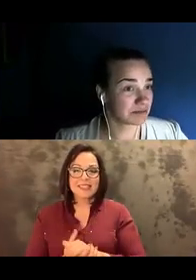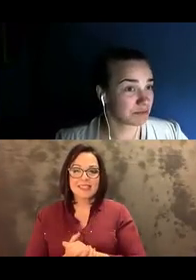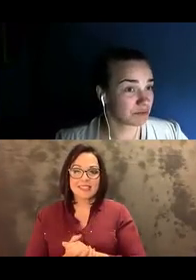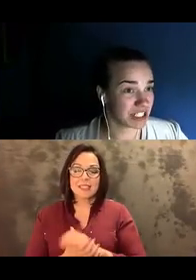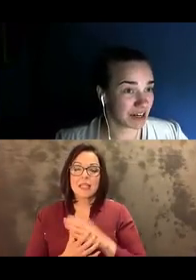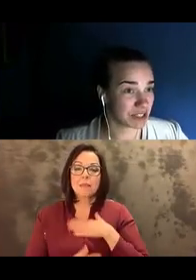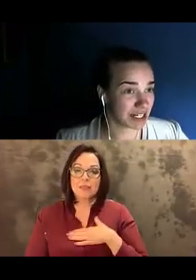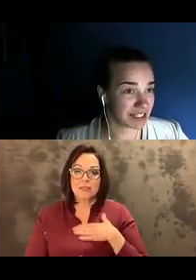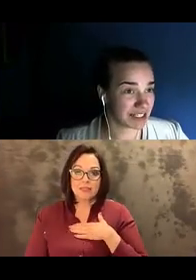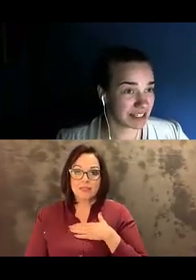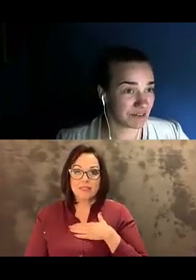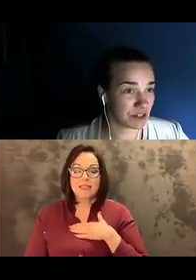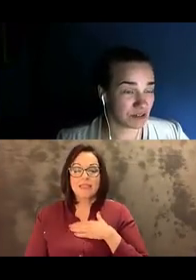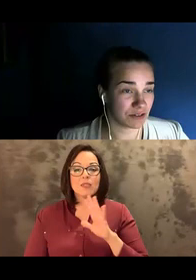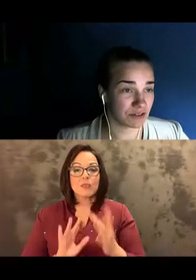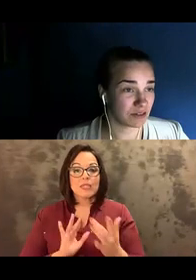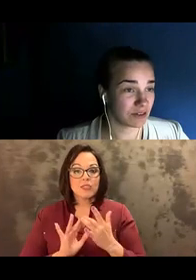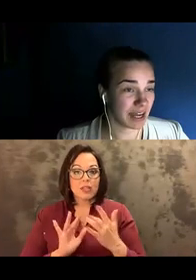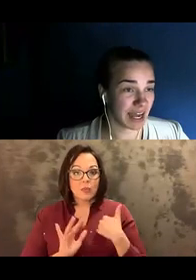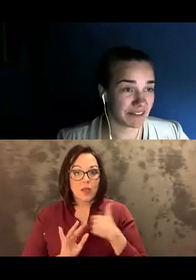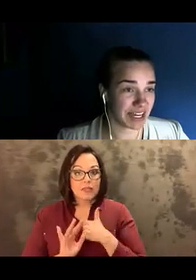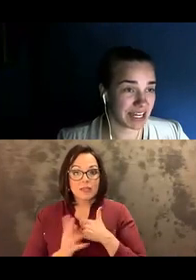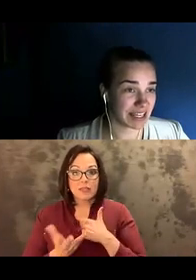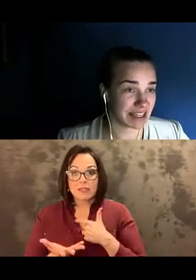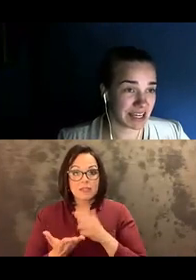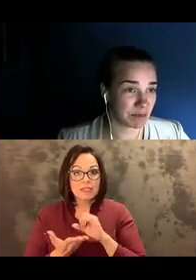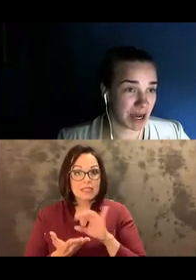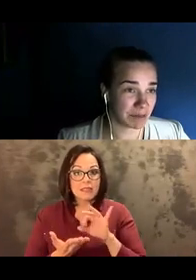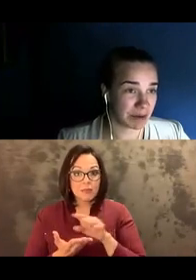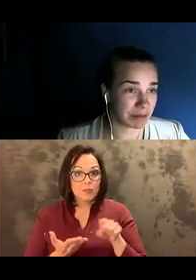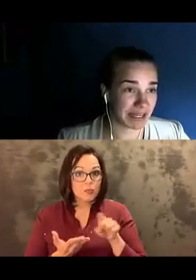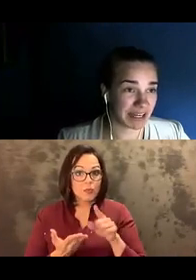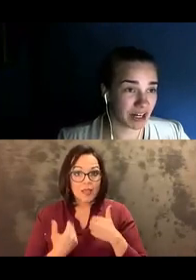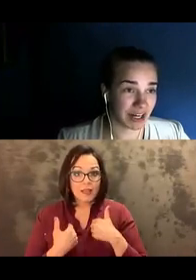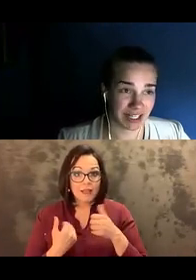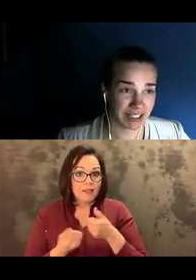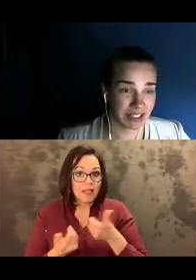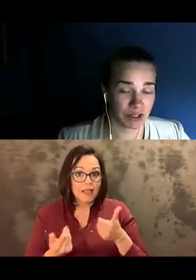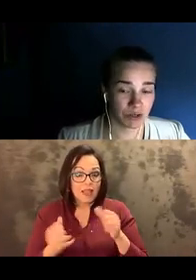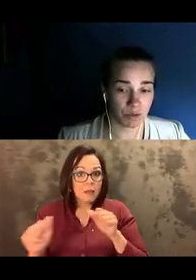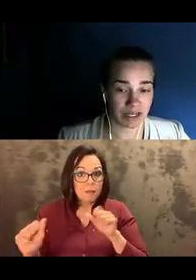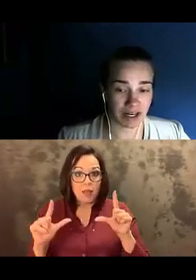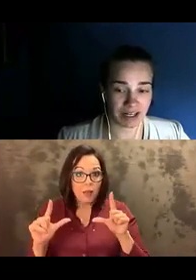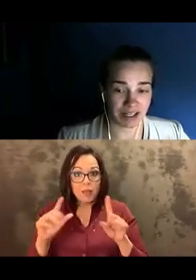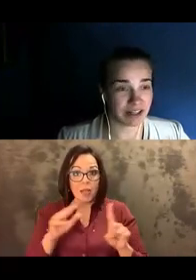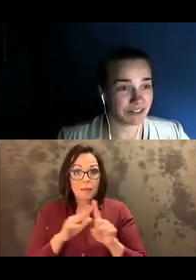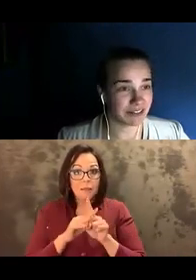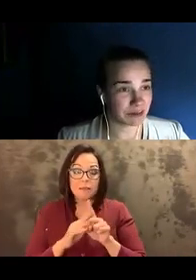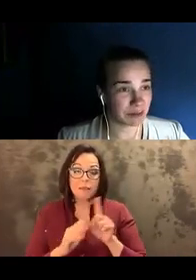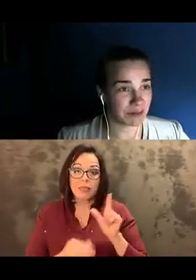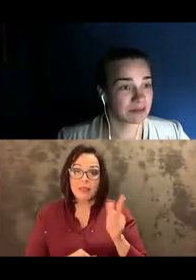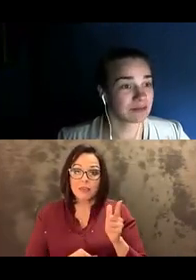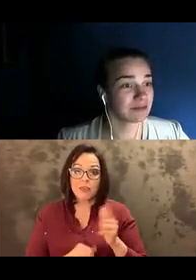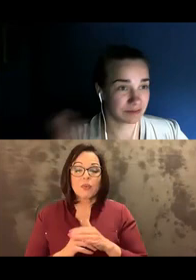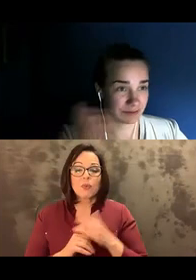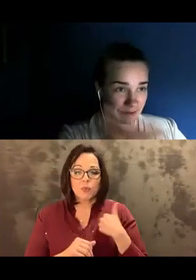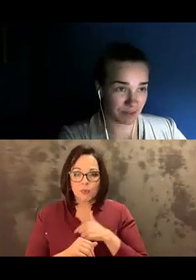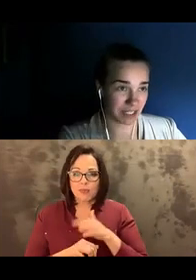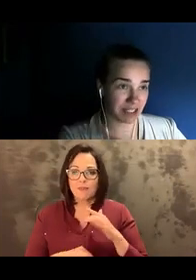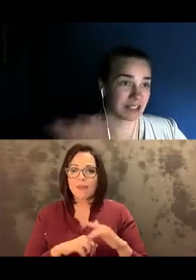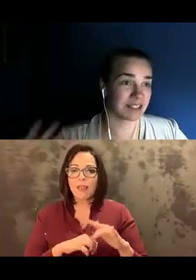Please reach out to us if you have anything pop up later on. We are